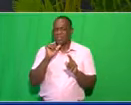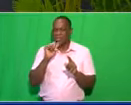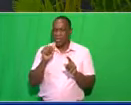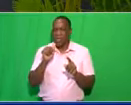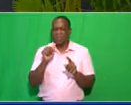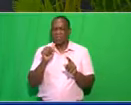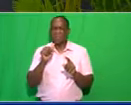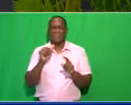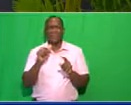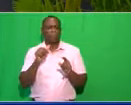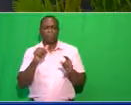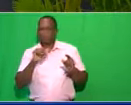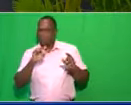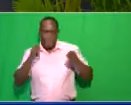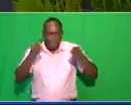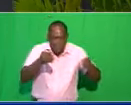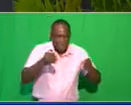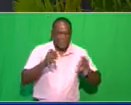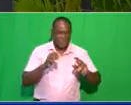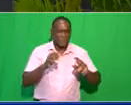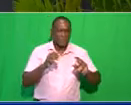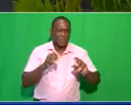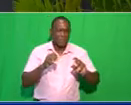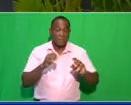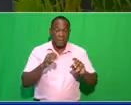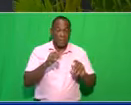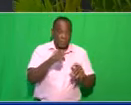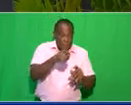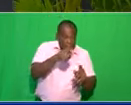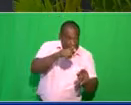books or money, as we used to do when I